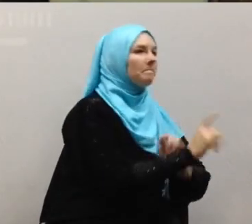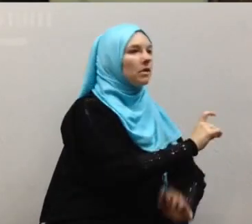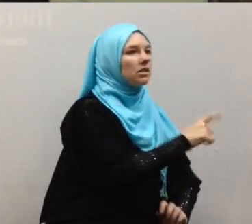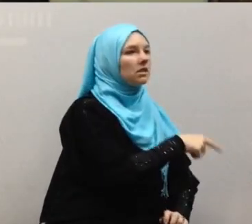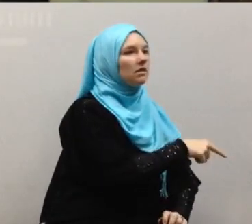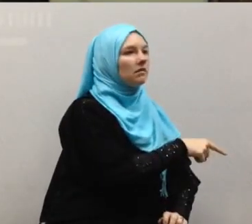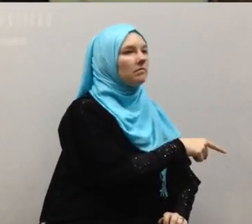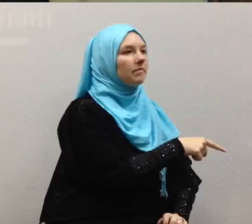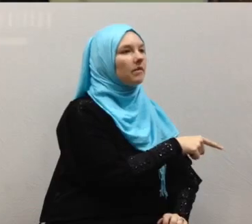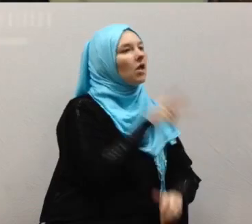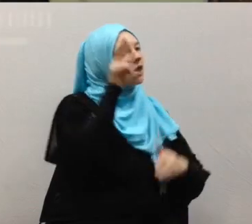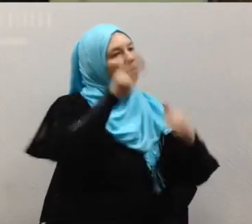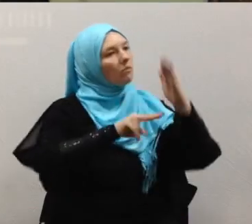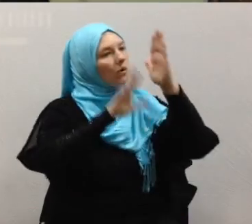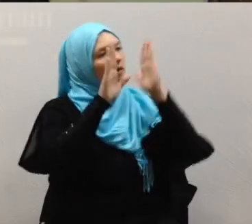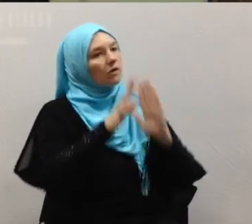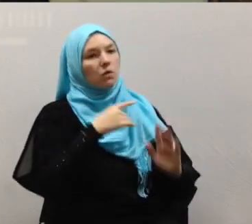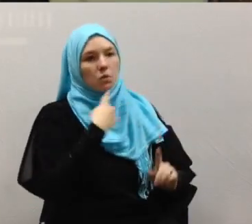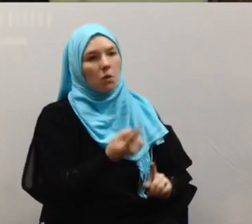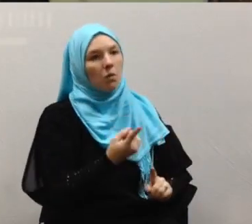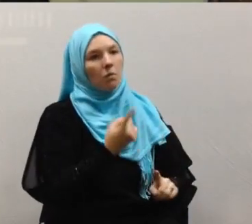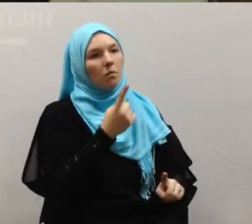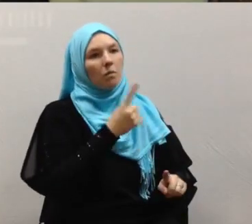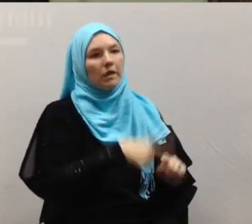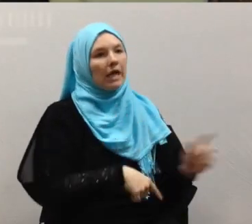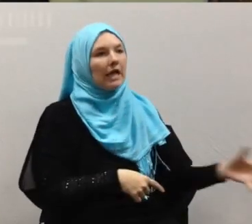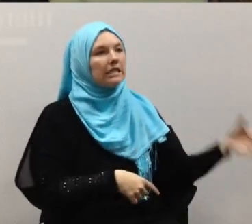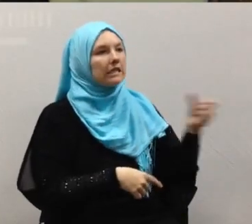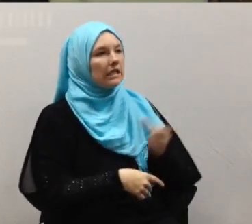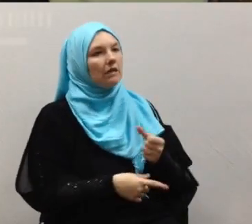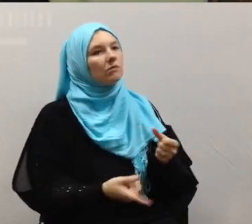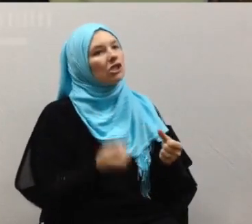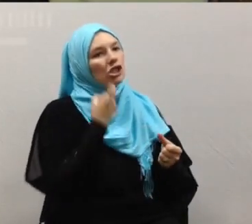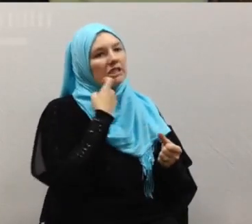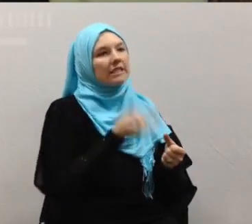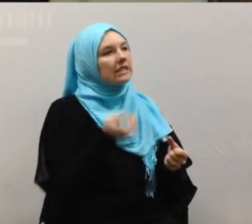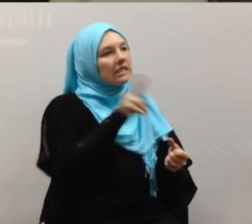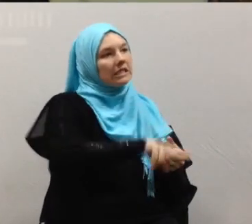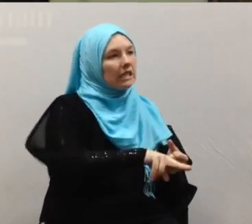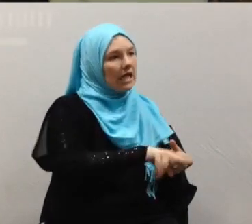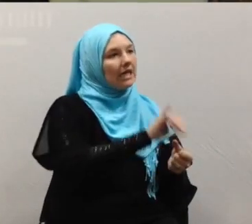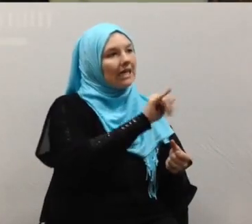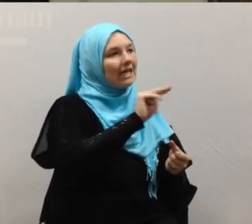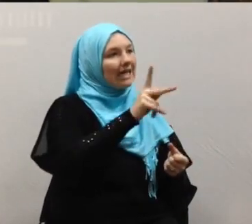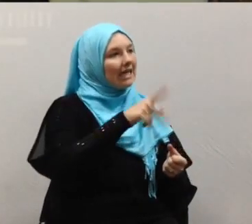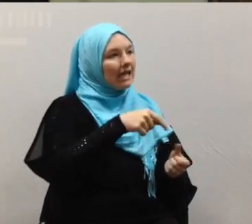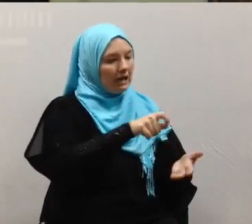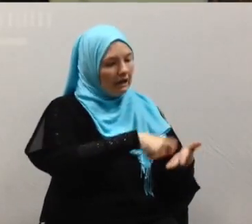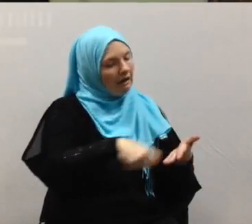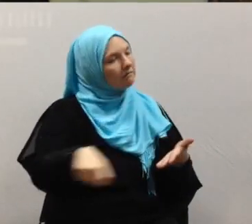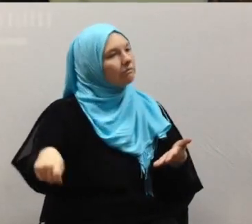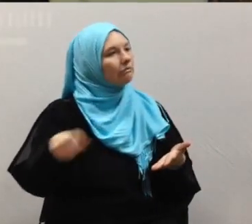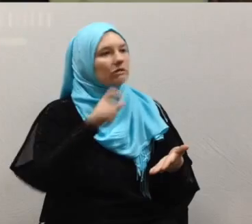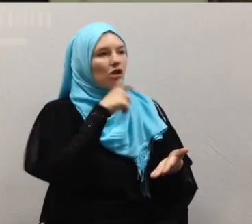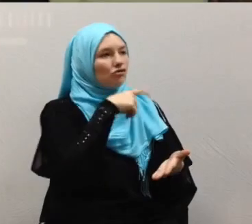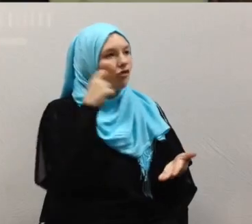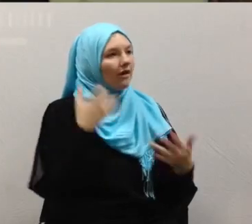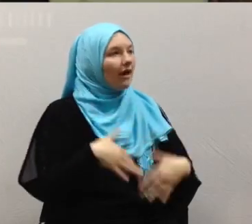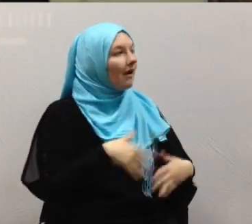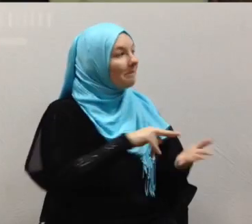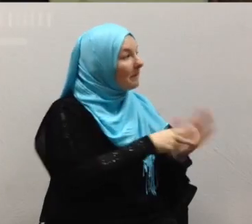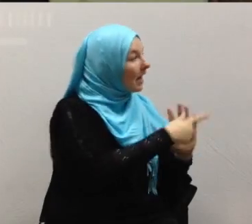him. We just signed an agreement. The ink is not dry yet. I am not allowed to renege on a